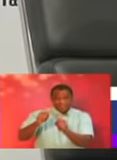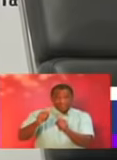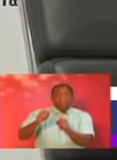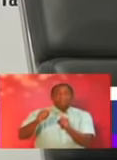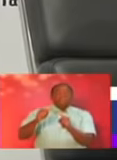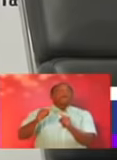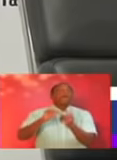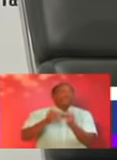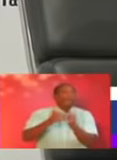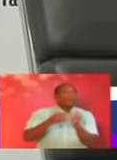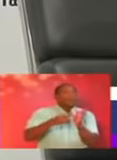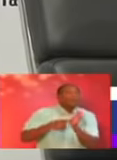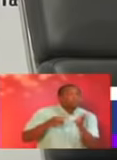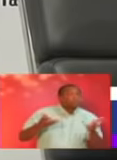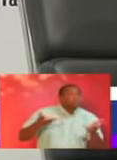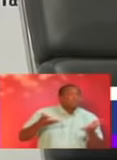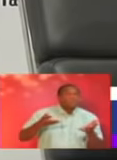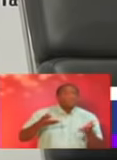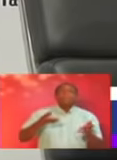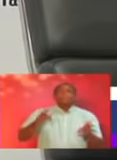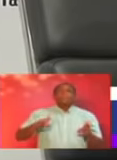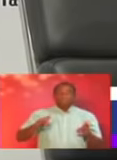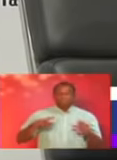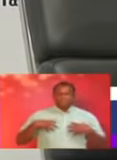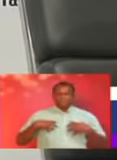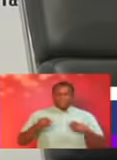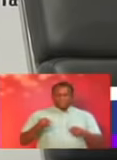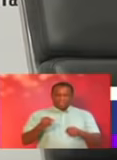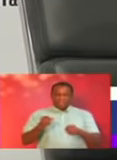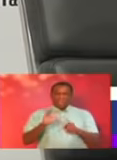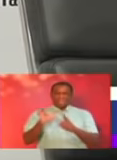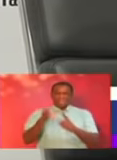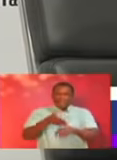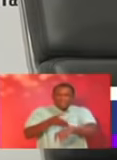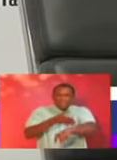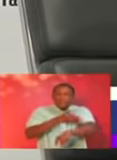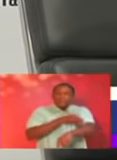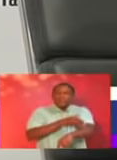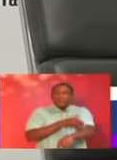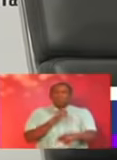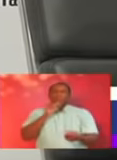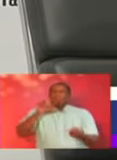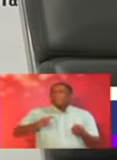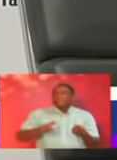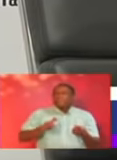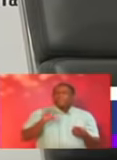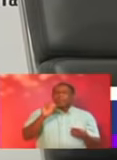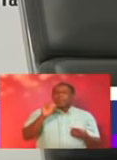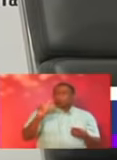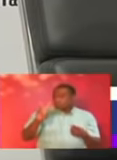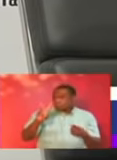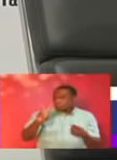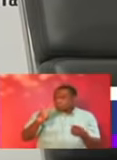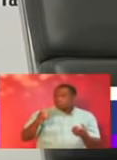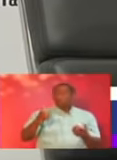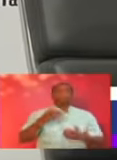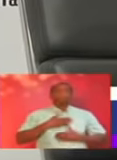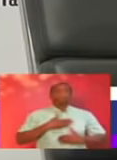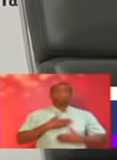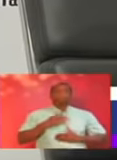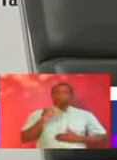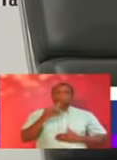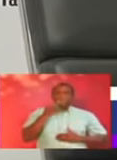based on the clinician's perspective, meaning that you no longer need oxygen, you're maintaining your oxygen saturations